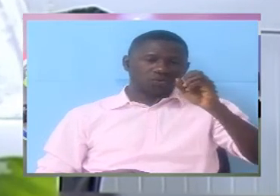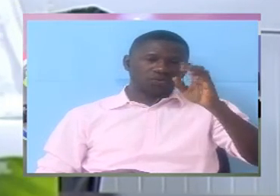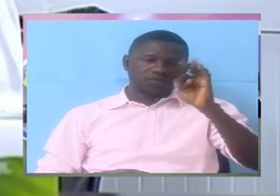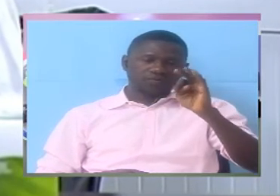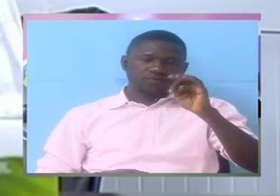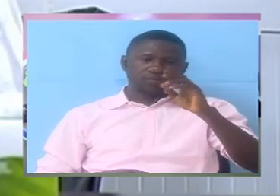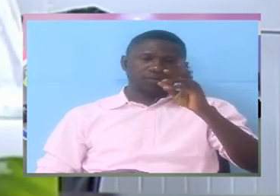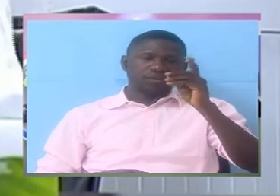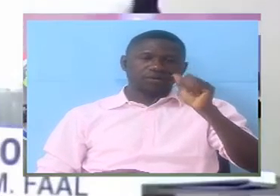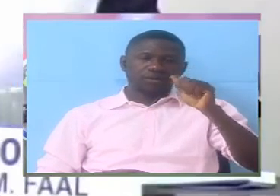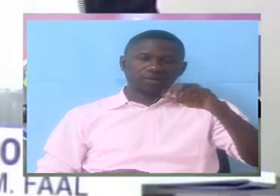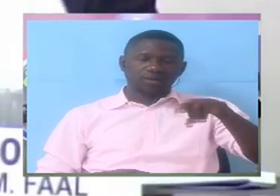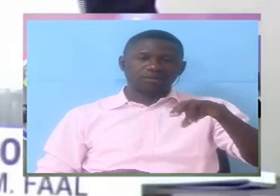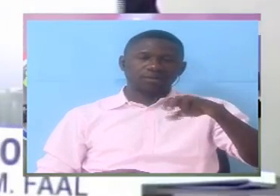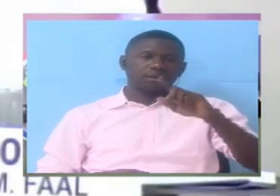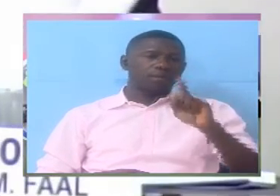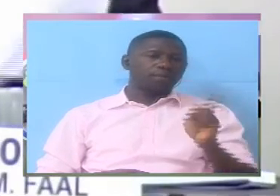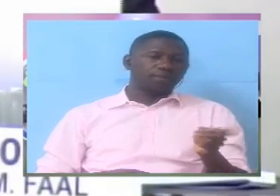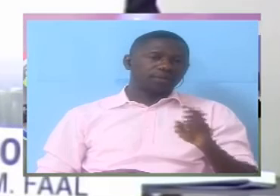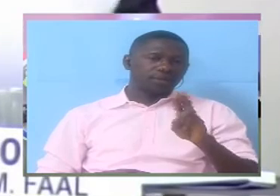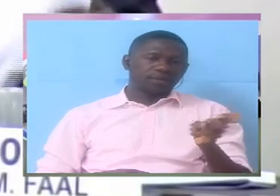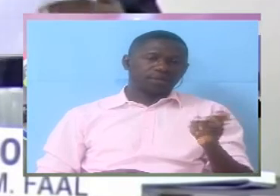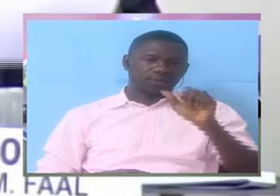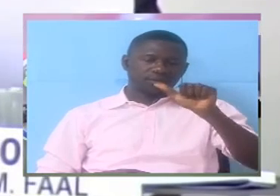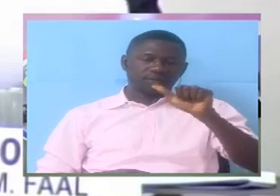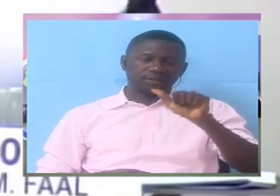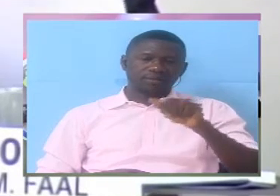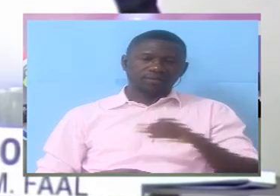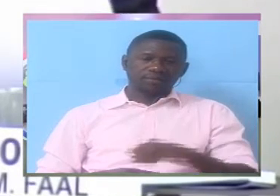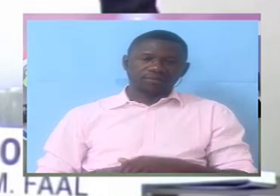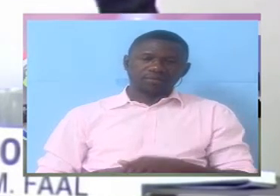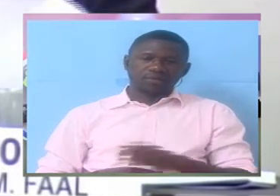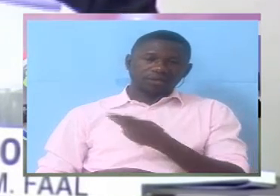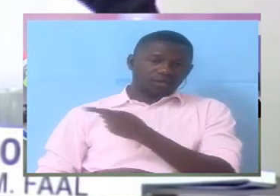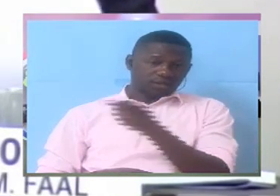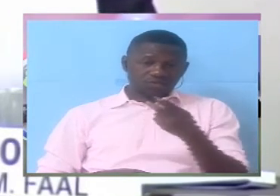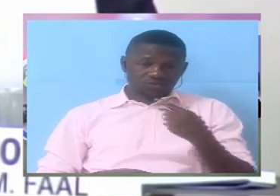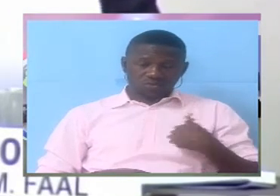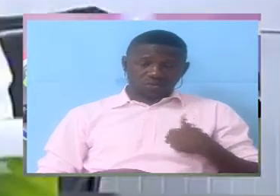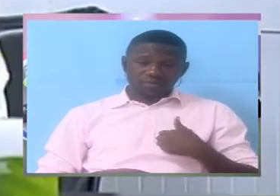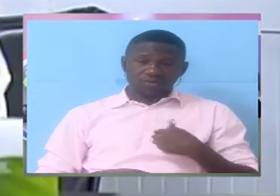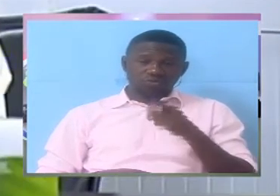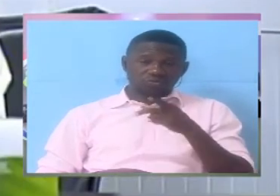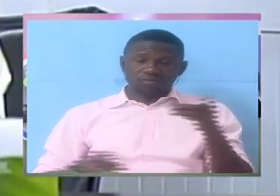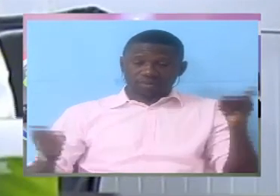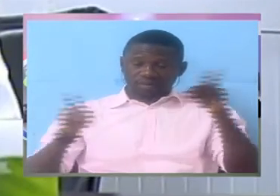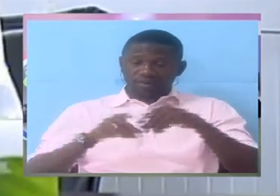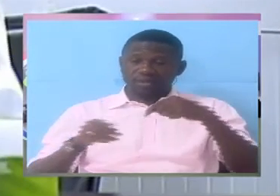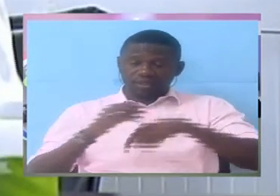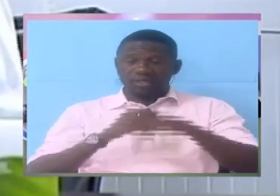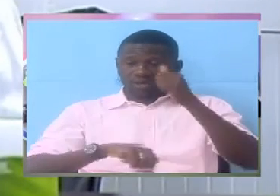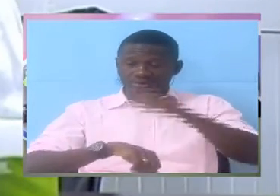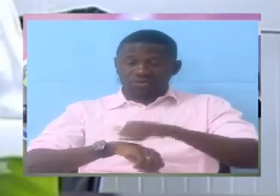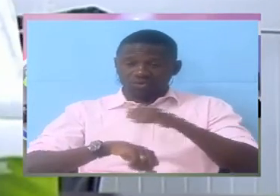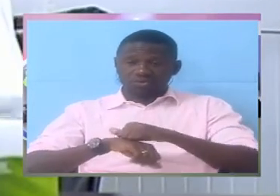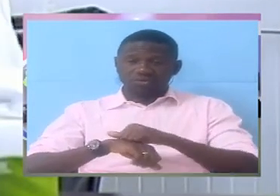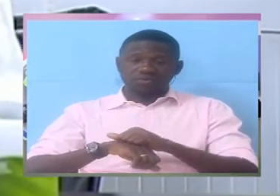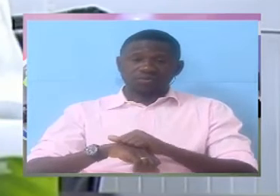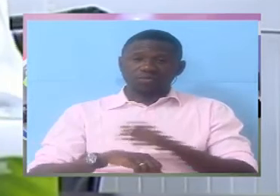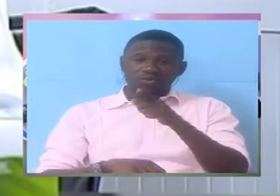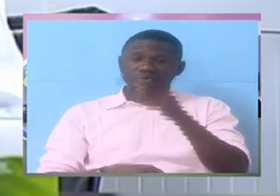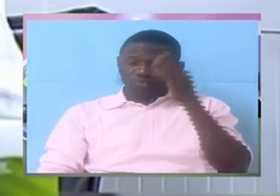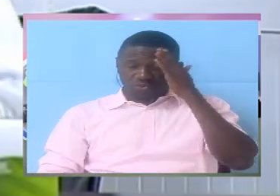be mawlo mbar nimmo fululu ngawul talo. Yes. You participated in their torture. Yes. Ah. But do you know? Bari foyalo ne ban council.